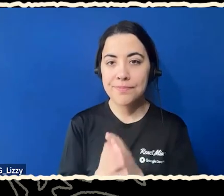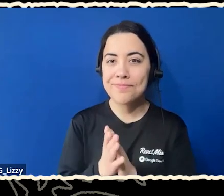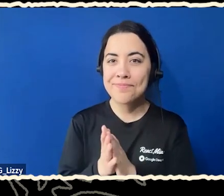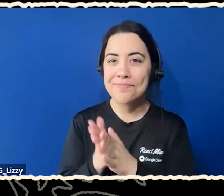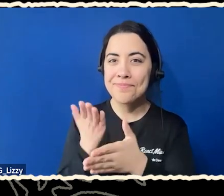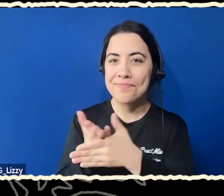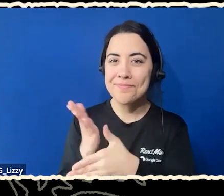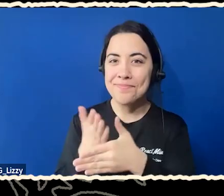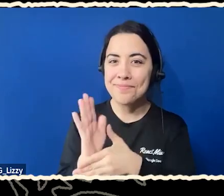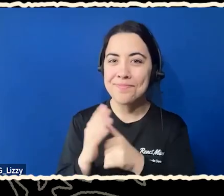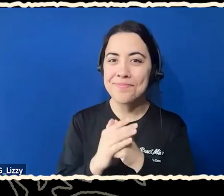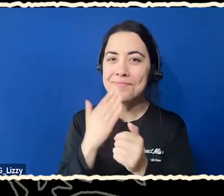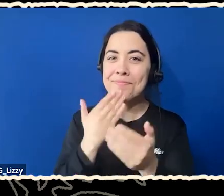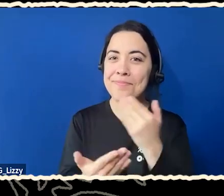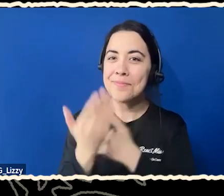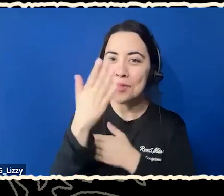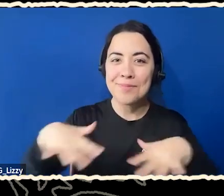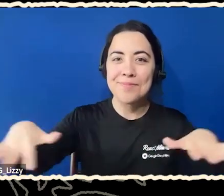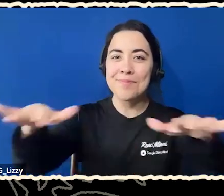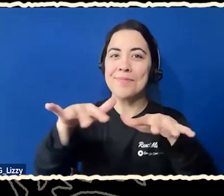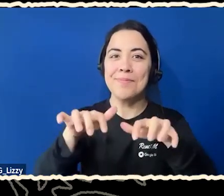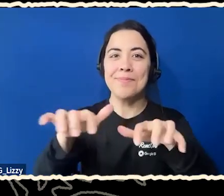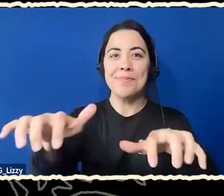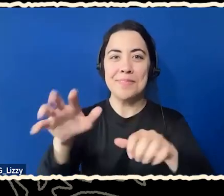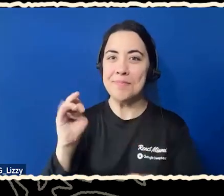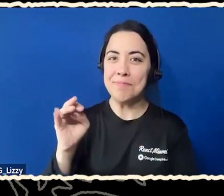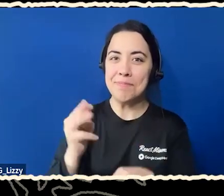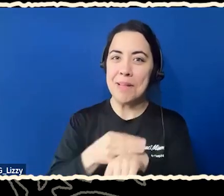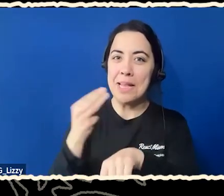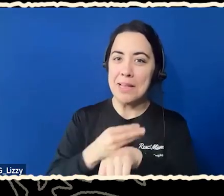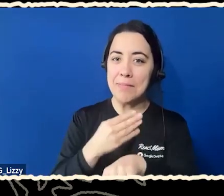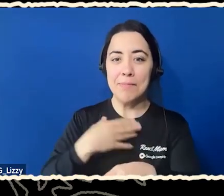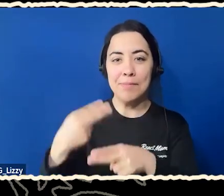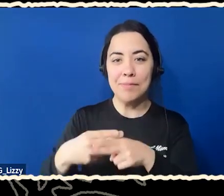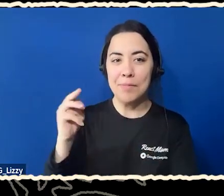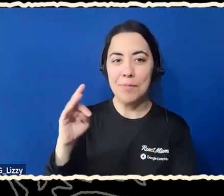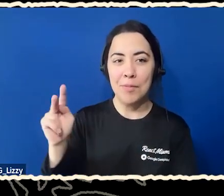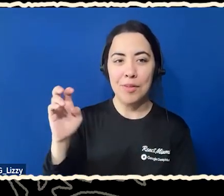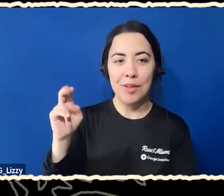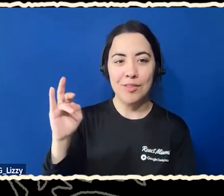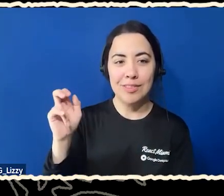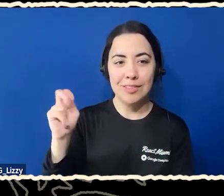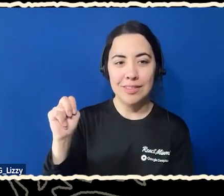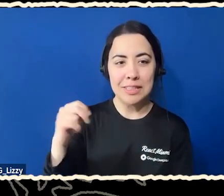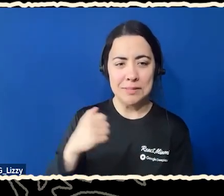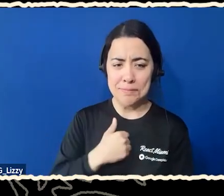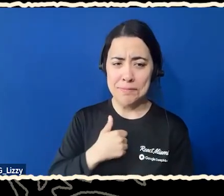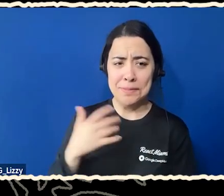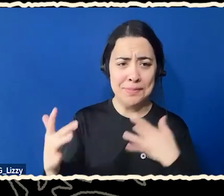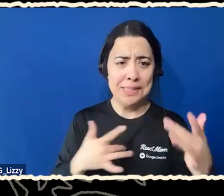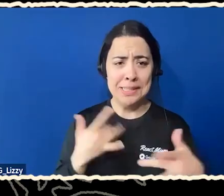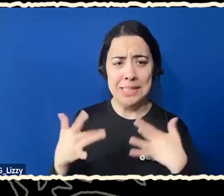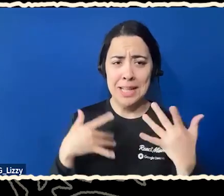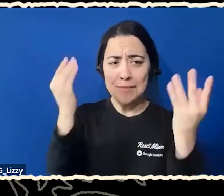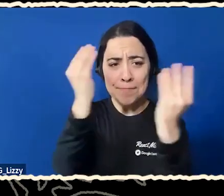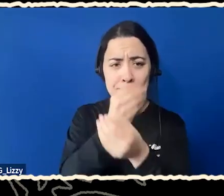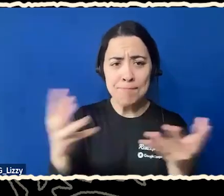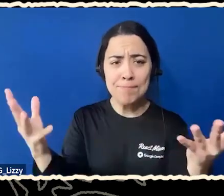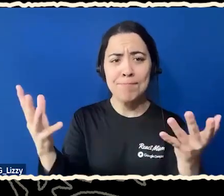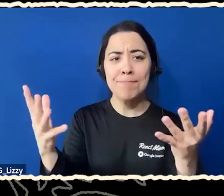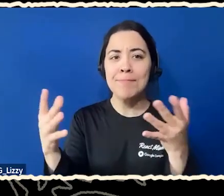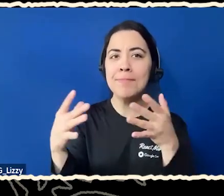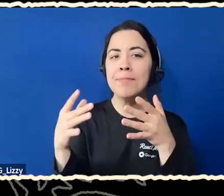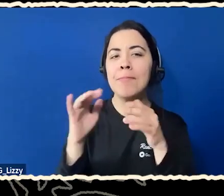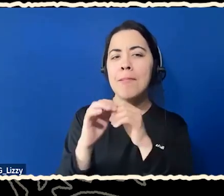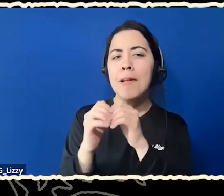All right. Good morning, Miami. My name is Mark Erikson, and today I am very excited to share with you a guide